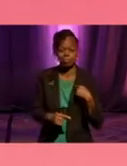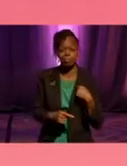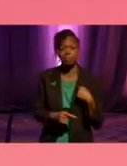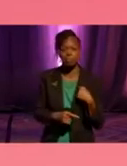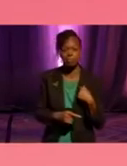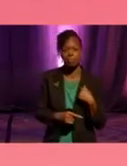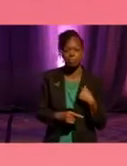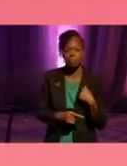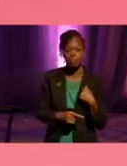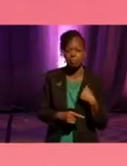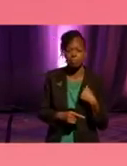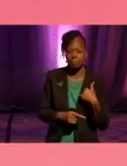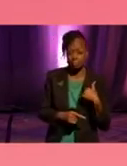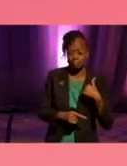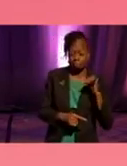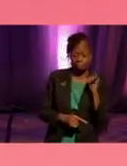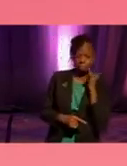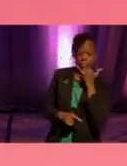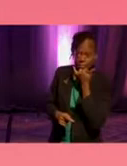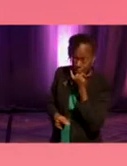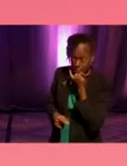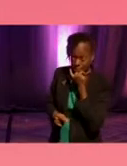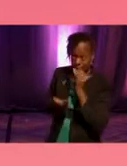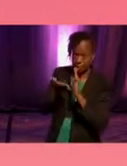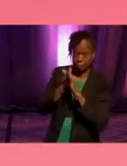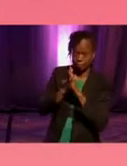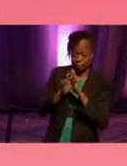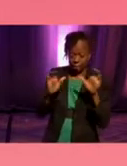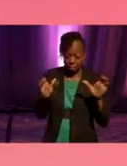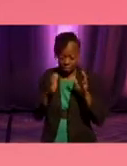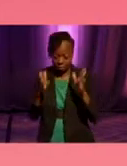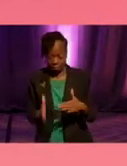Like I said, I'm an accidental advocate, activist,